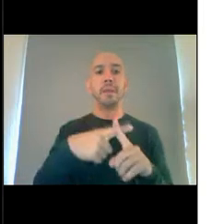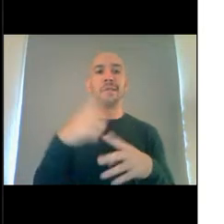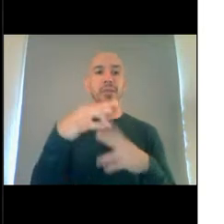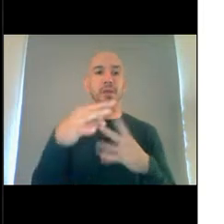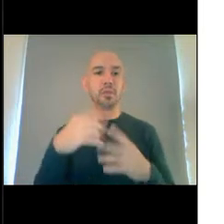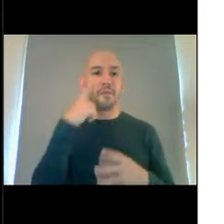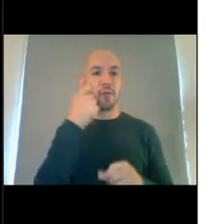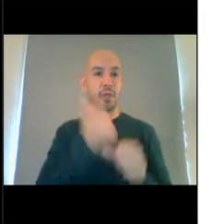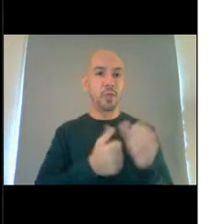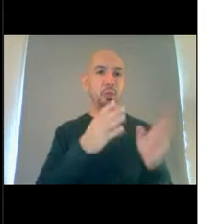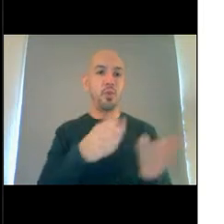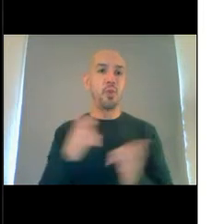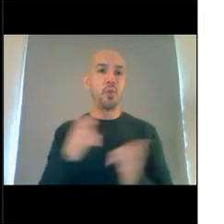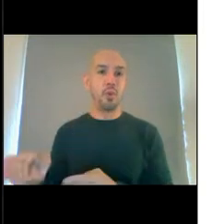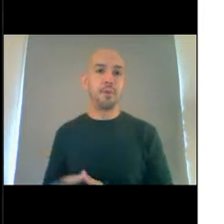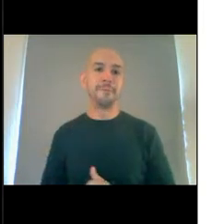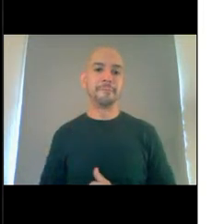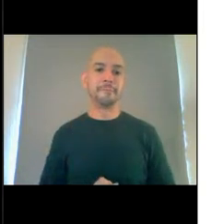slide